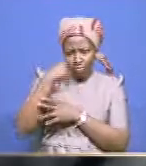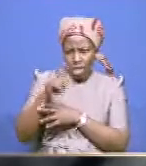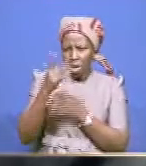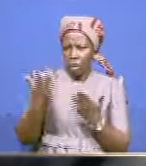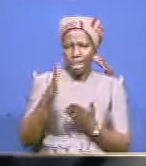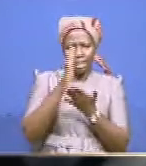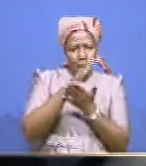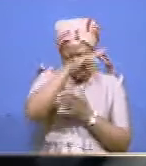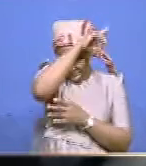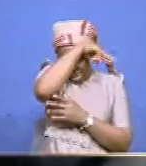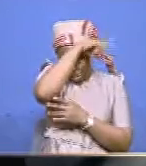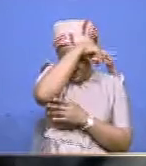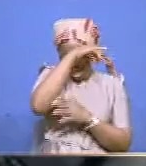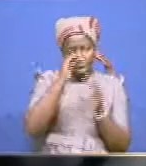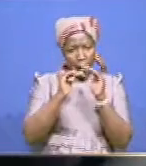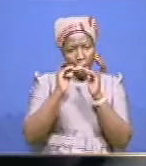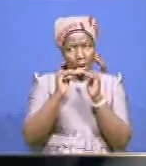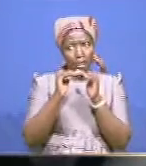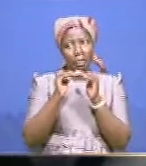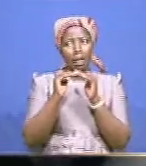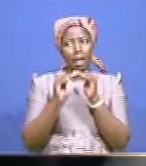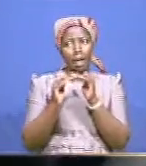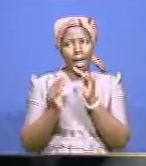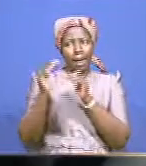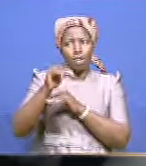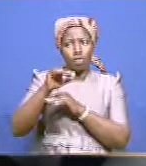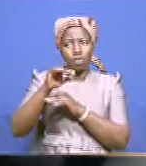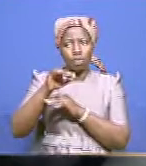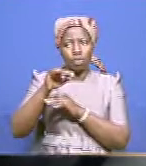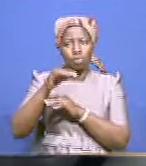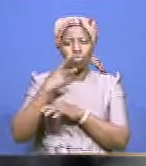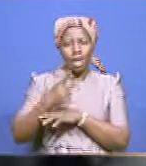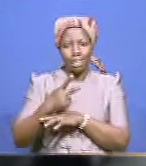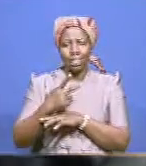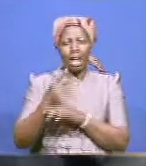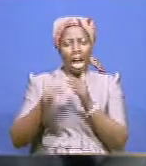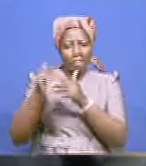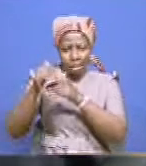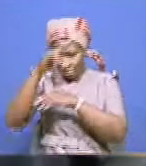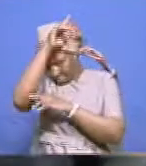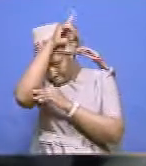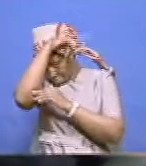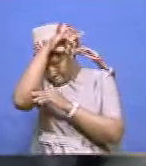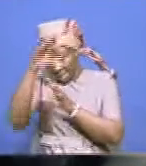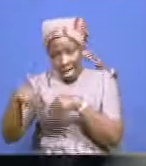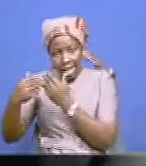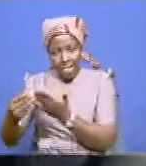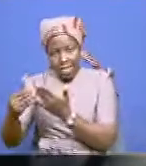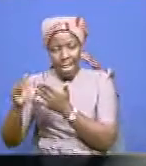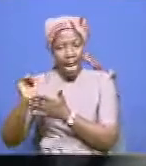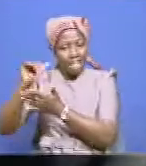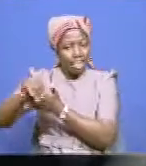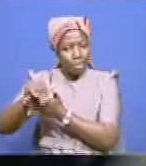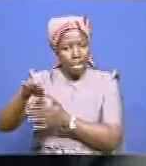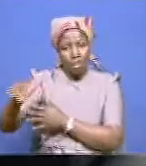some graduate, not less than 200 after they graduate from university, they have a guaranteed attachment in the county government facility